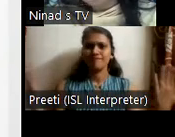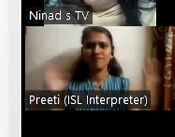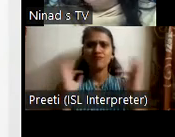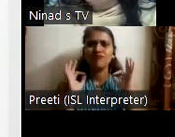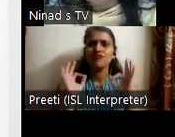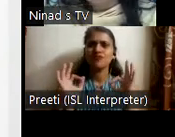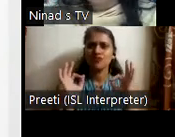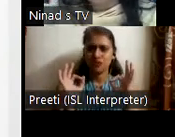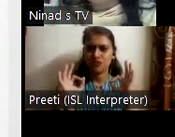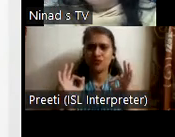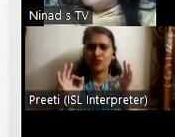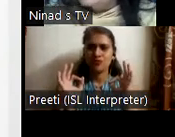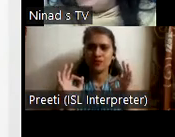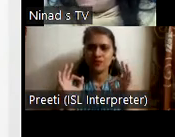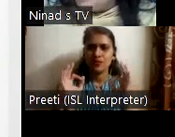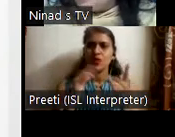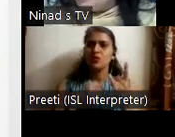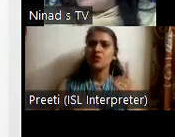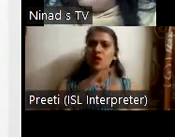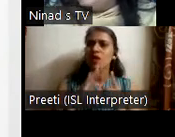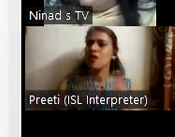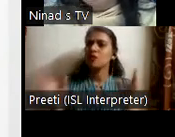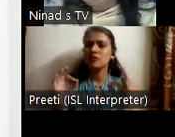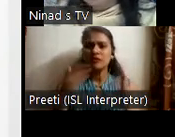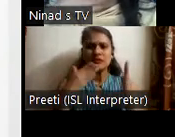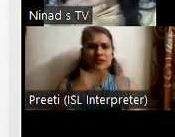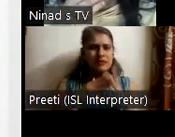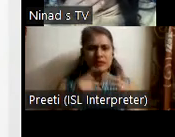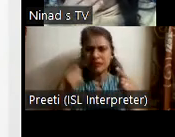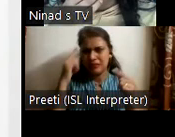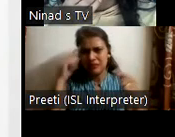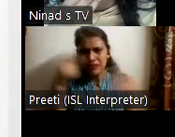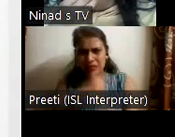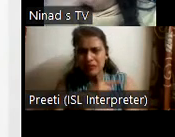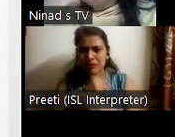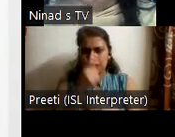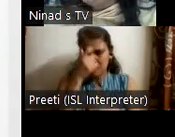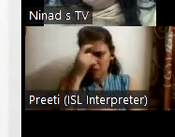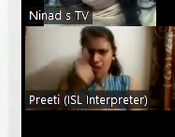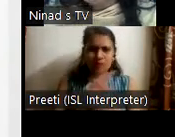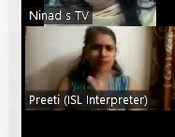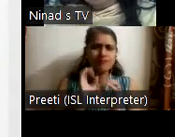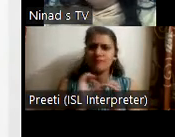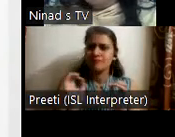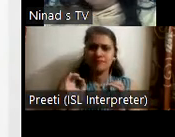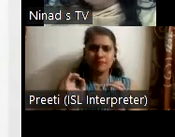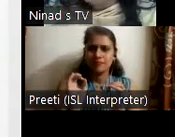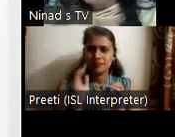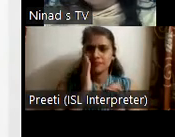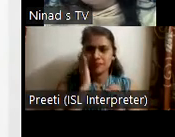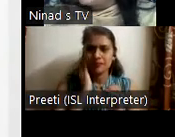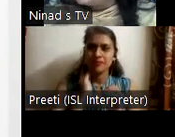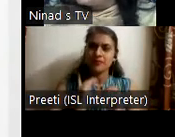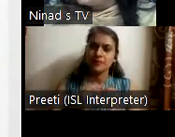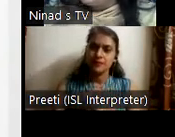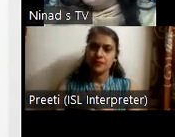in the environment without any conflict. But, so this is the kind of various kinds